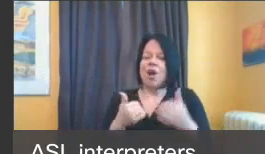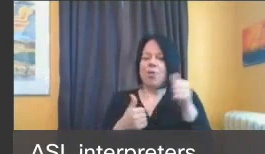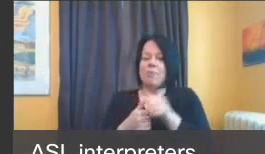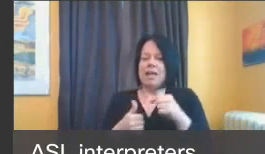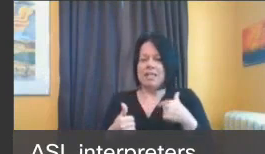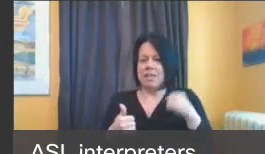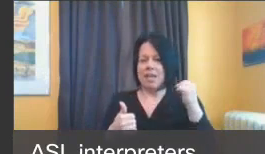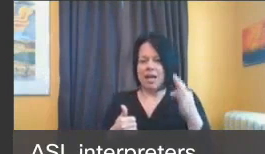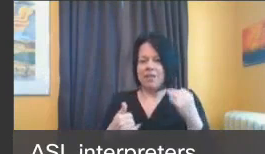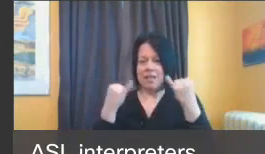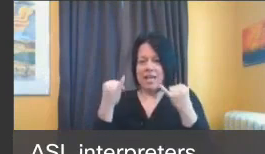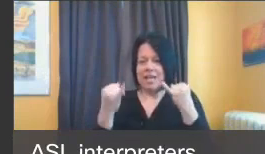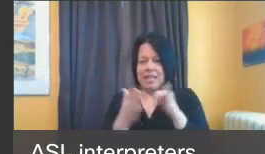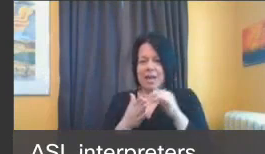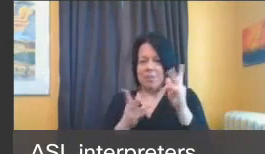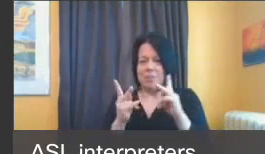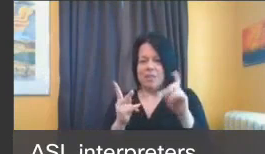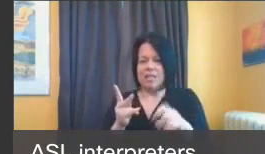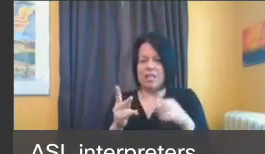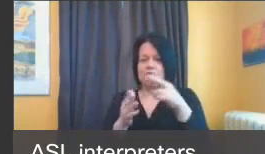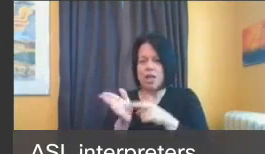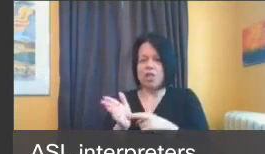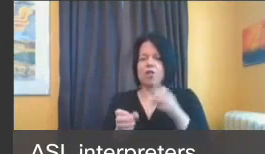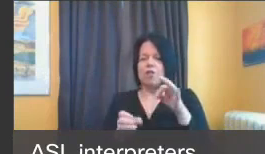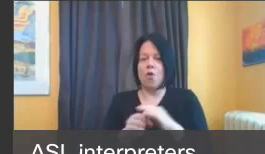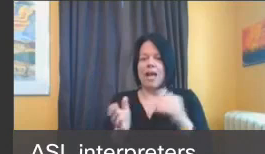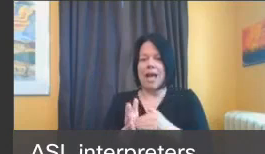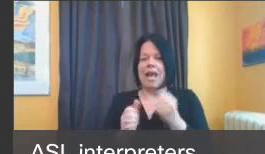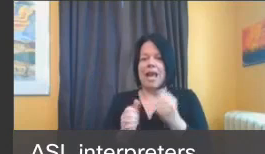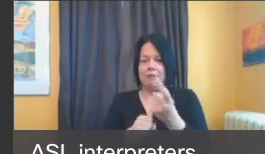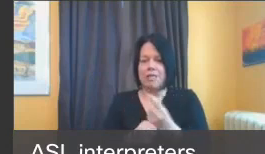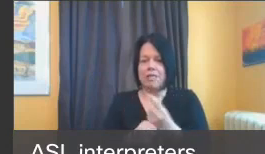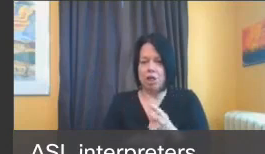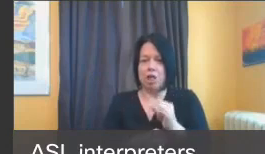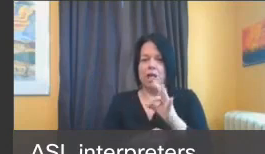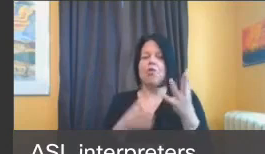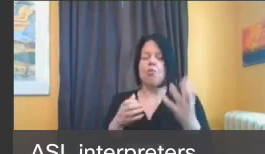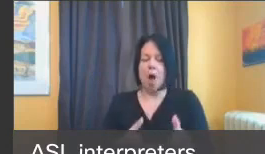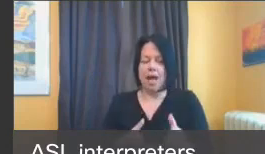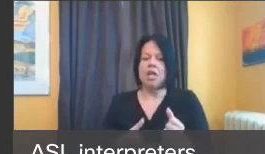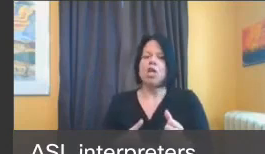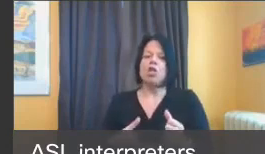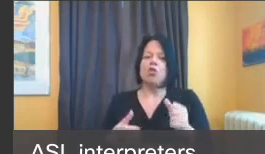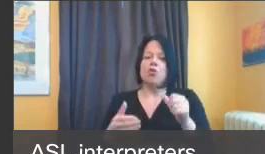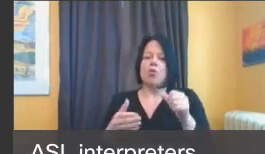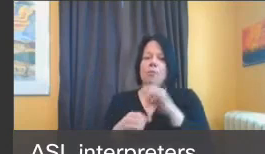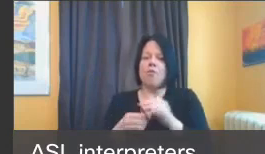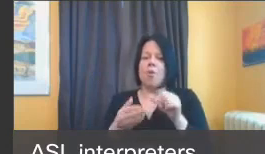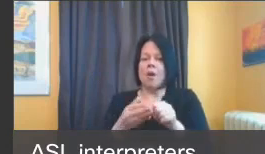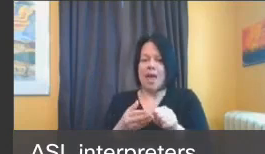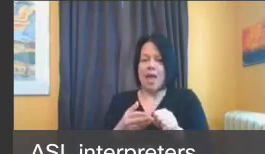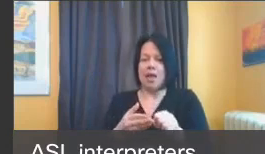of making people register to vote every single year. If you want to vote by mail, you have to request it every single cycle